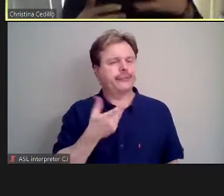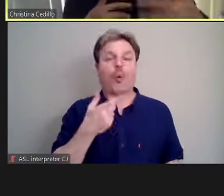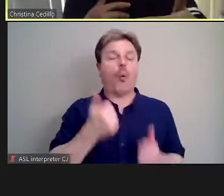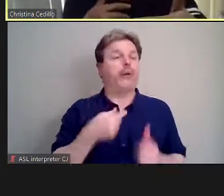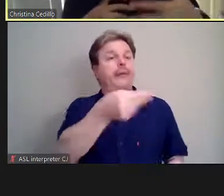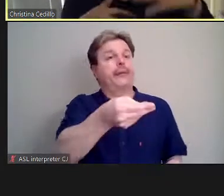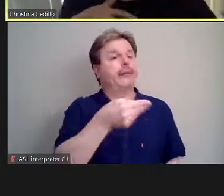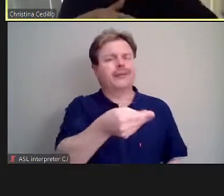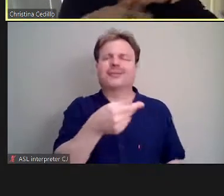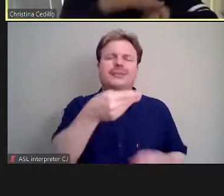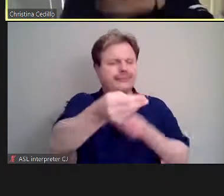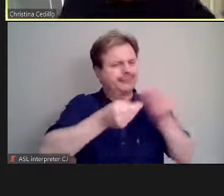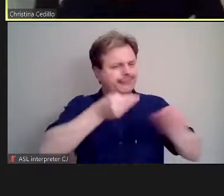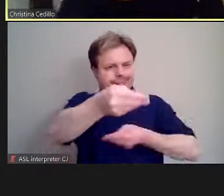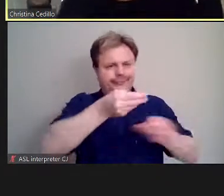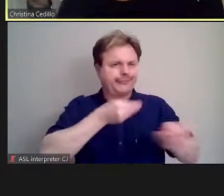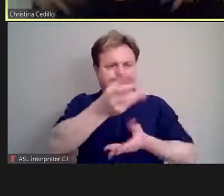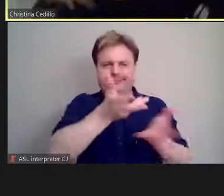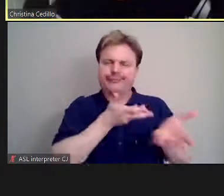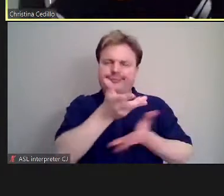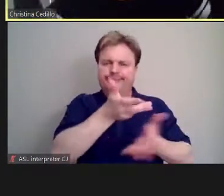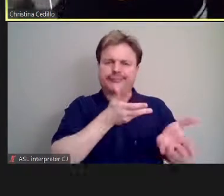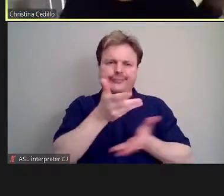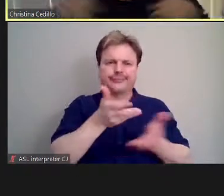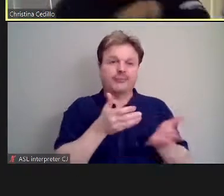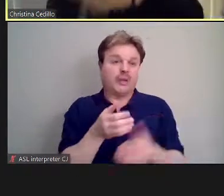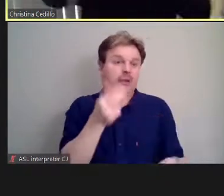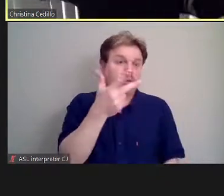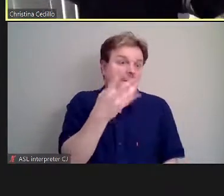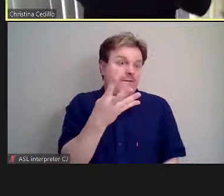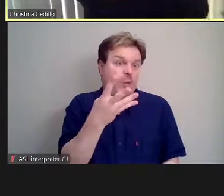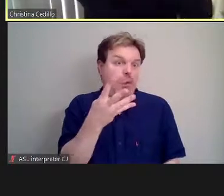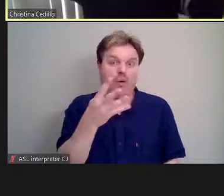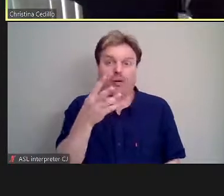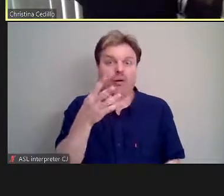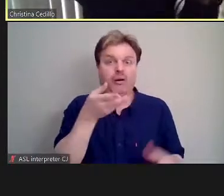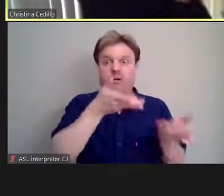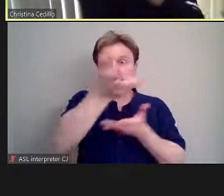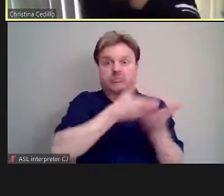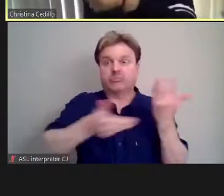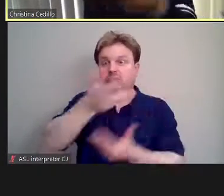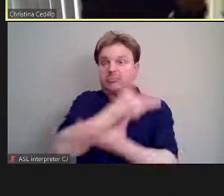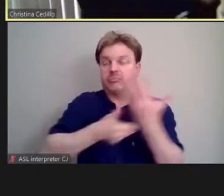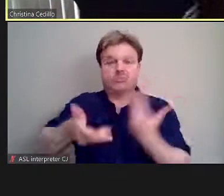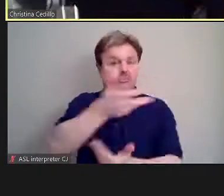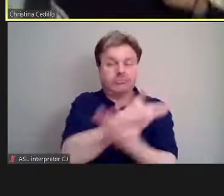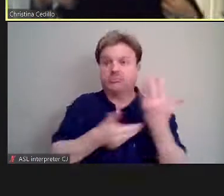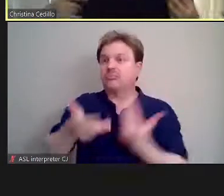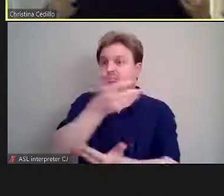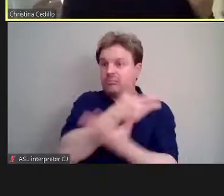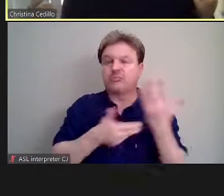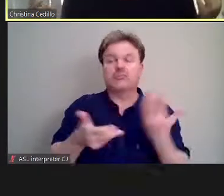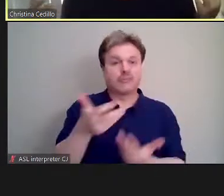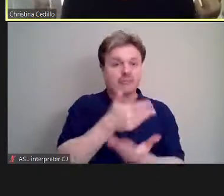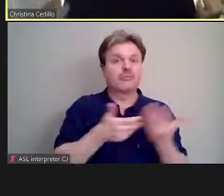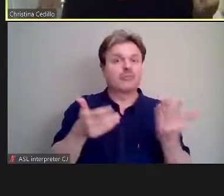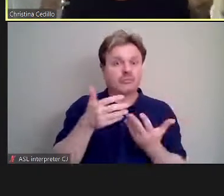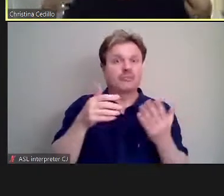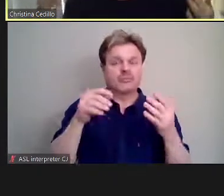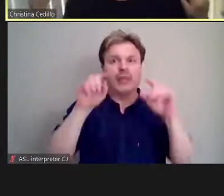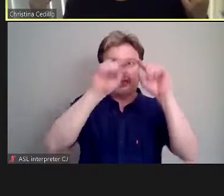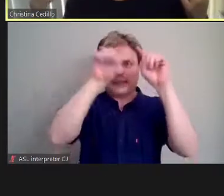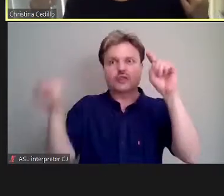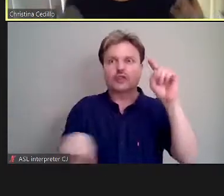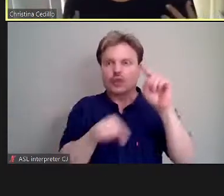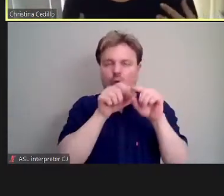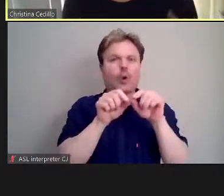a two-way street, maybe a three-way, four-way, one of those circles with all of the exits, where we